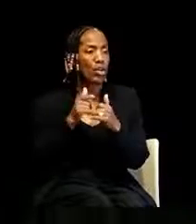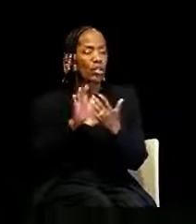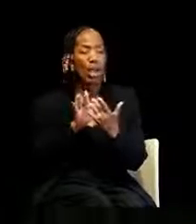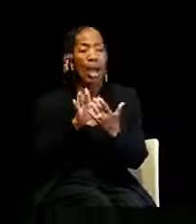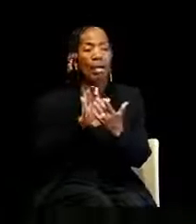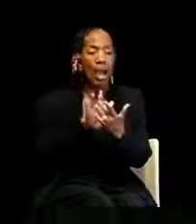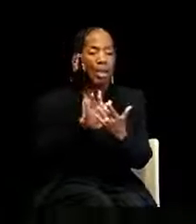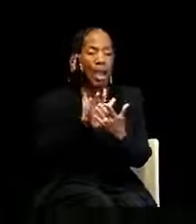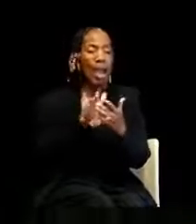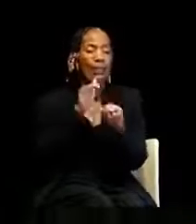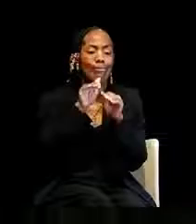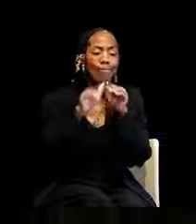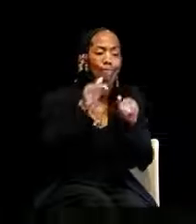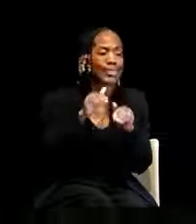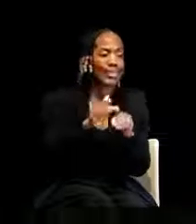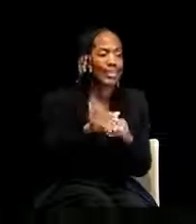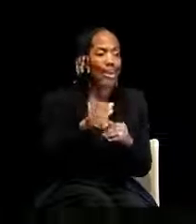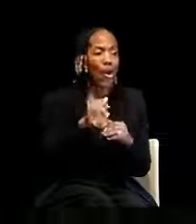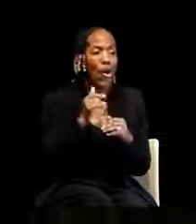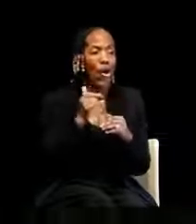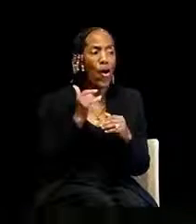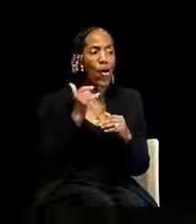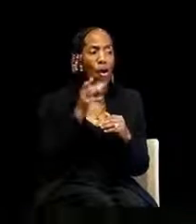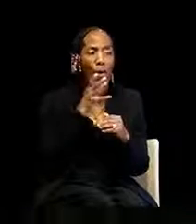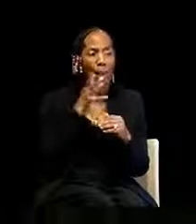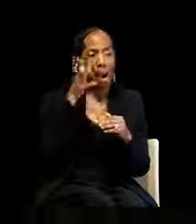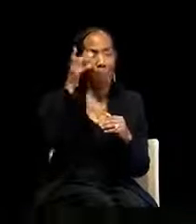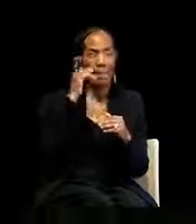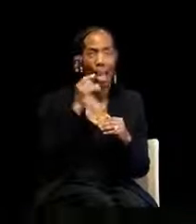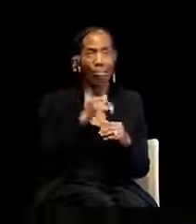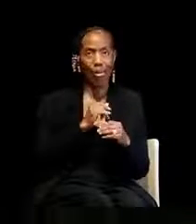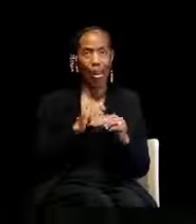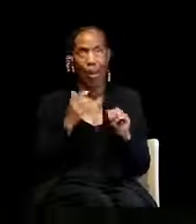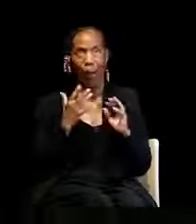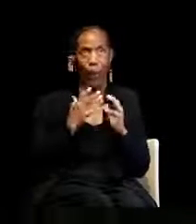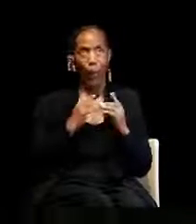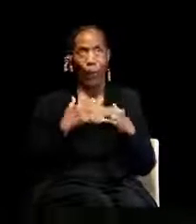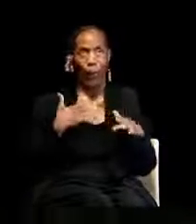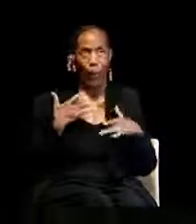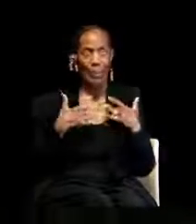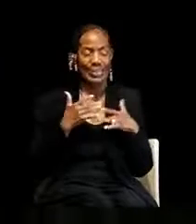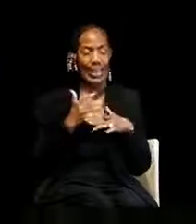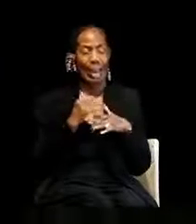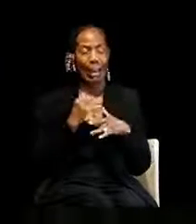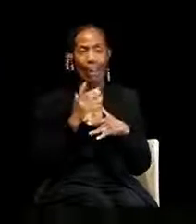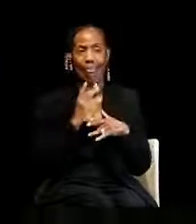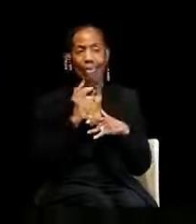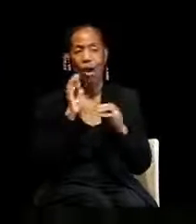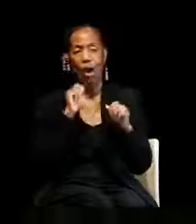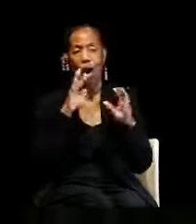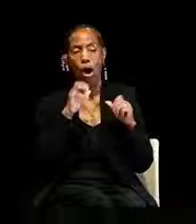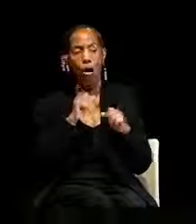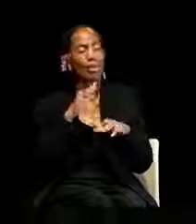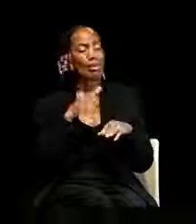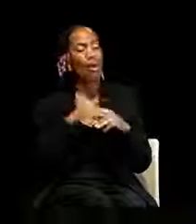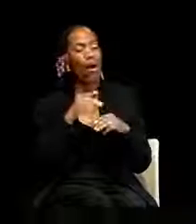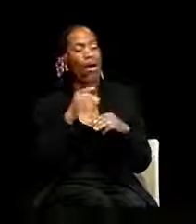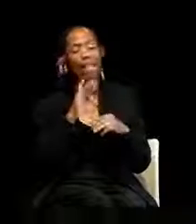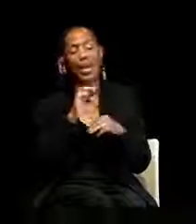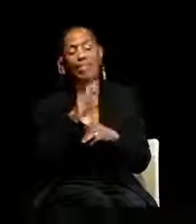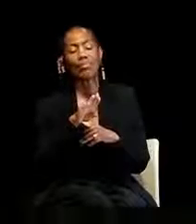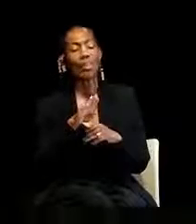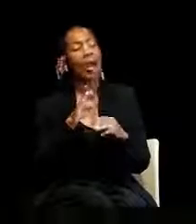Woo, Liberians are spicy on Facebook. Love it. And so what I started to do